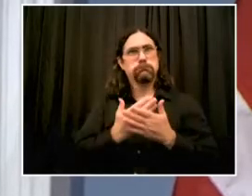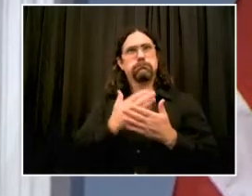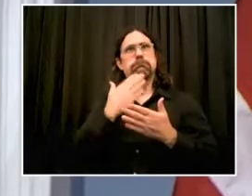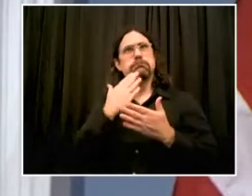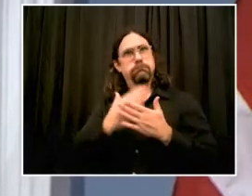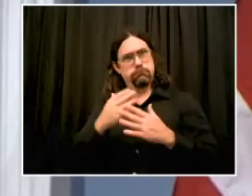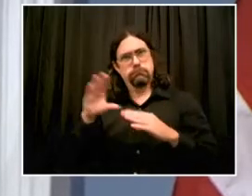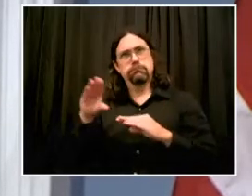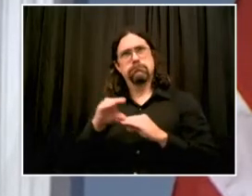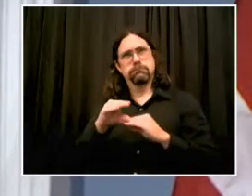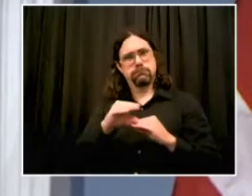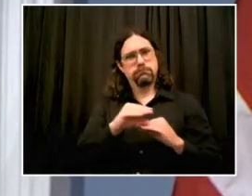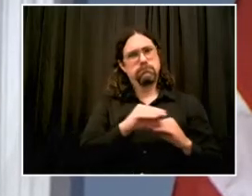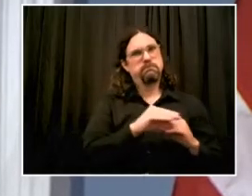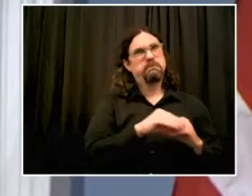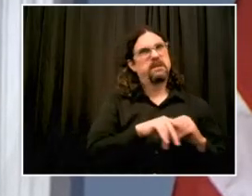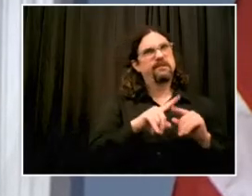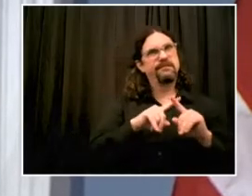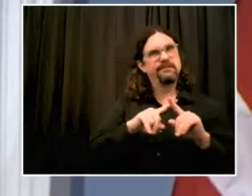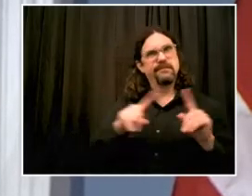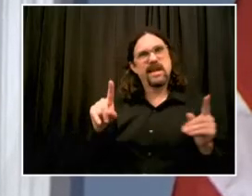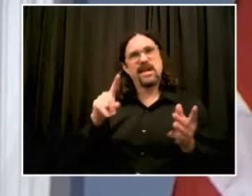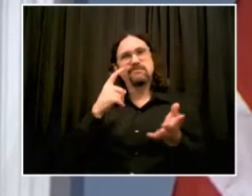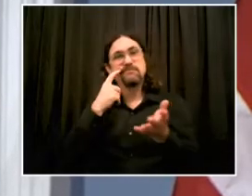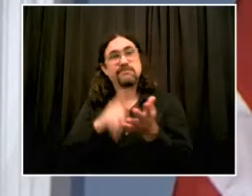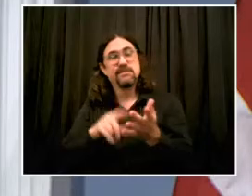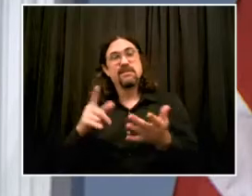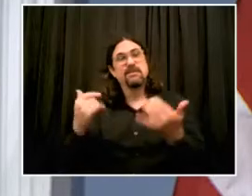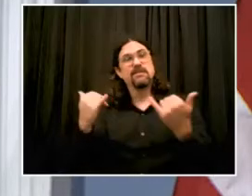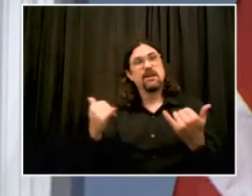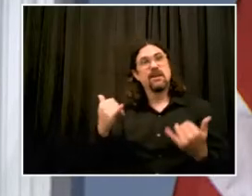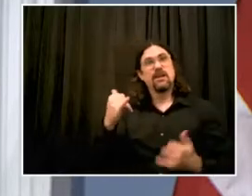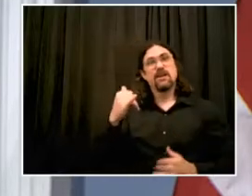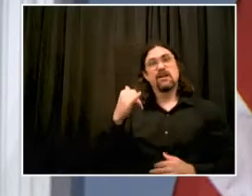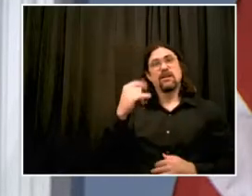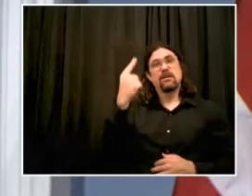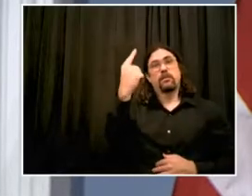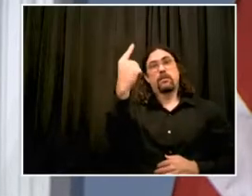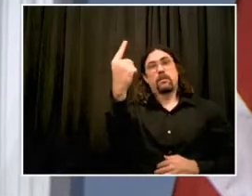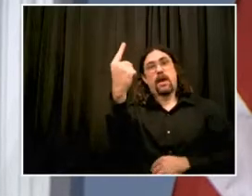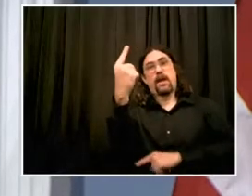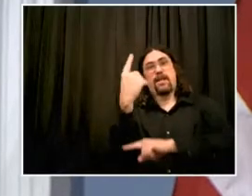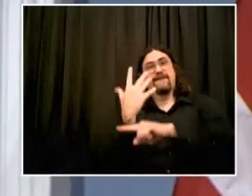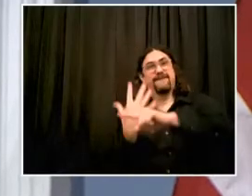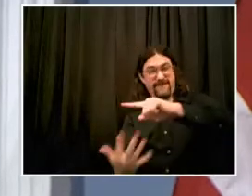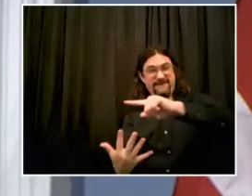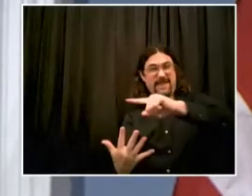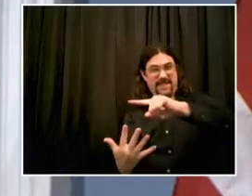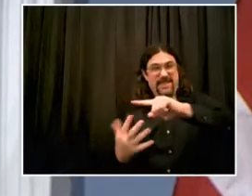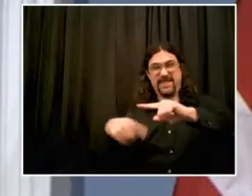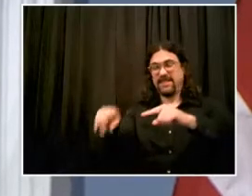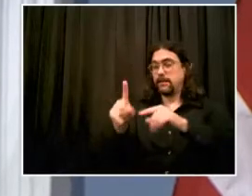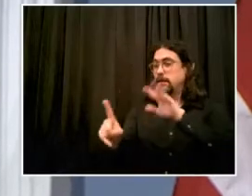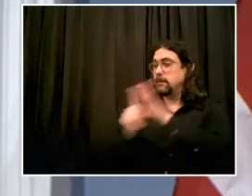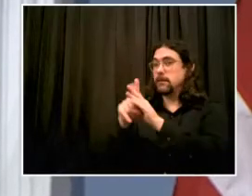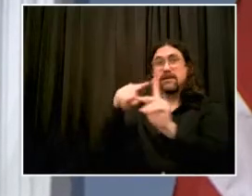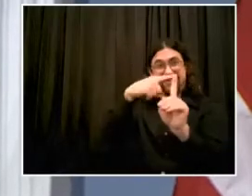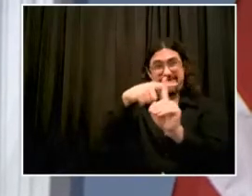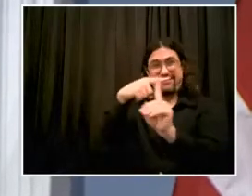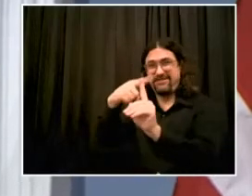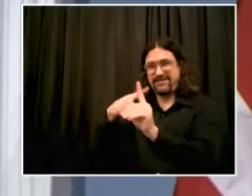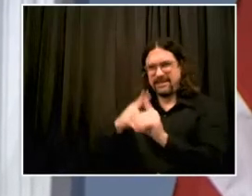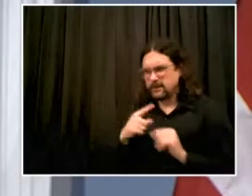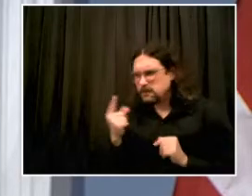other states. We want you to come into New York City, but we need you to safely separate for 2 weeks when